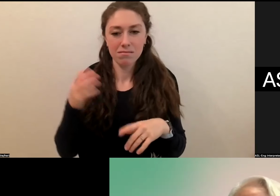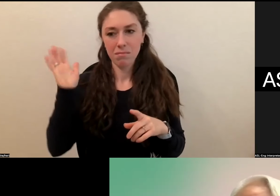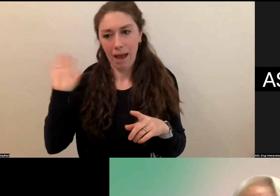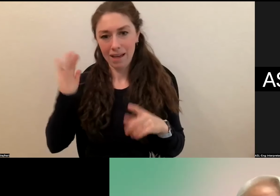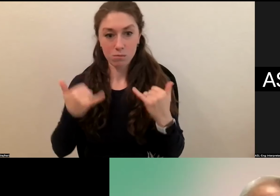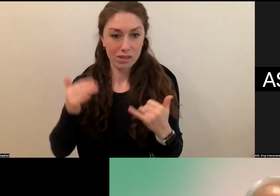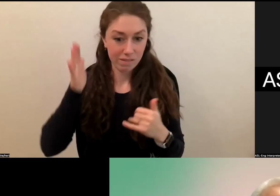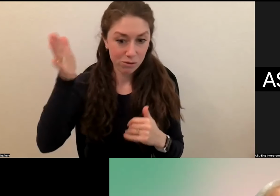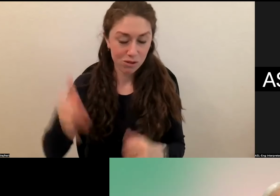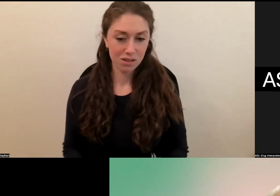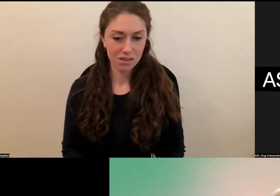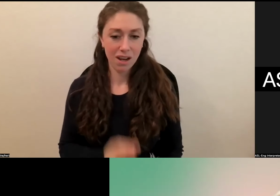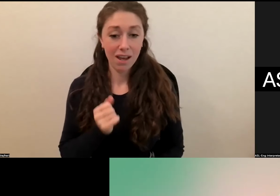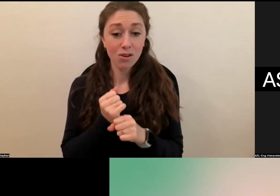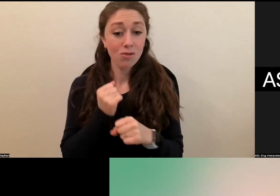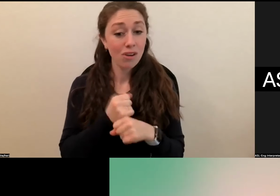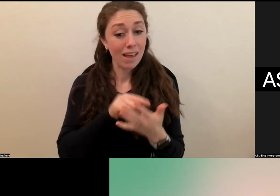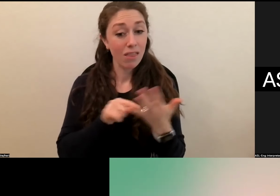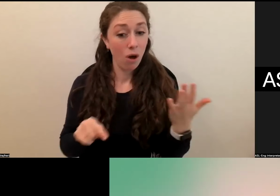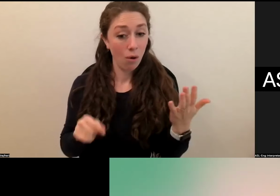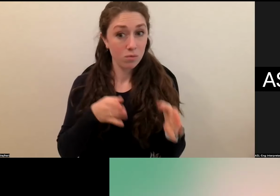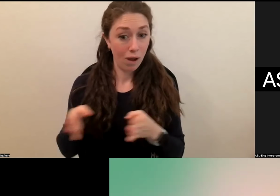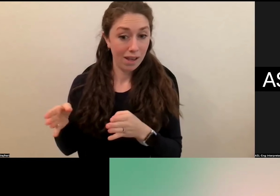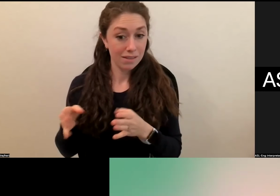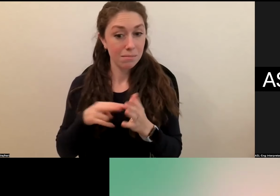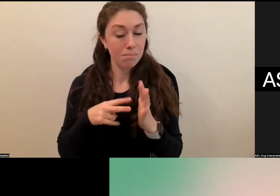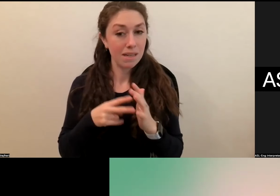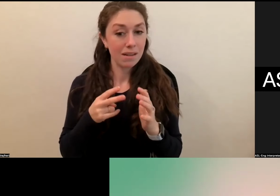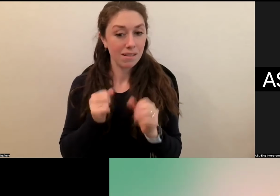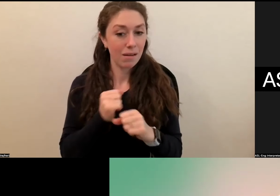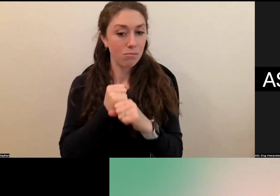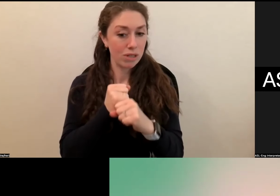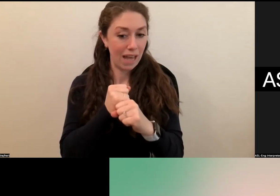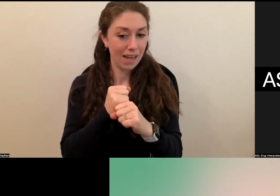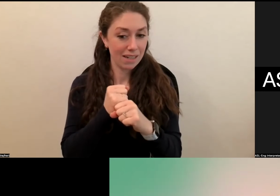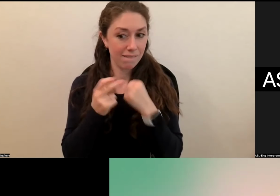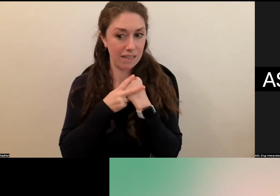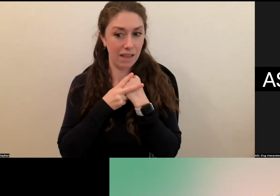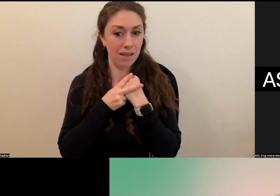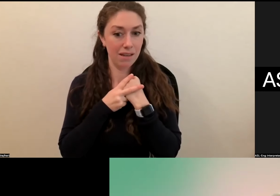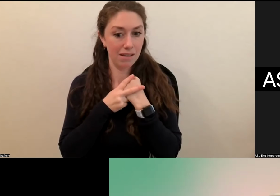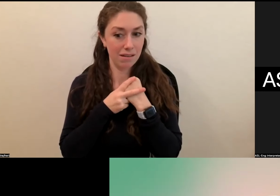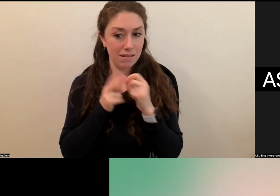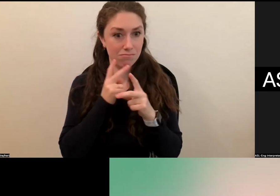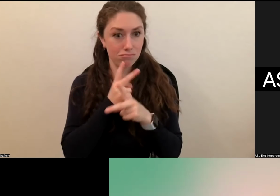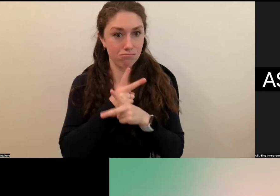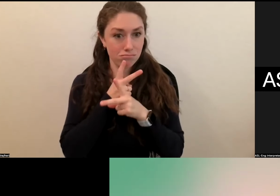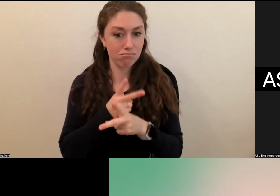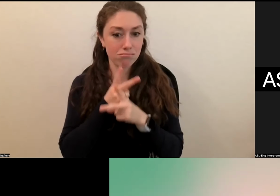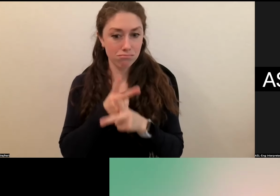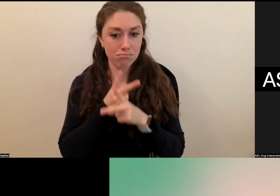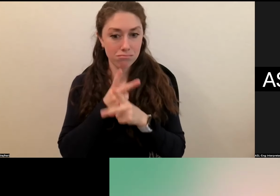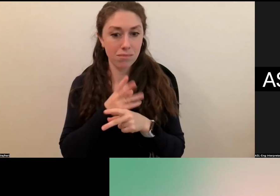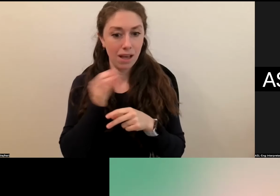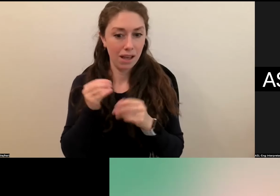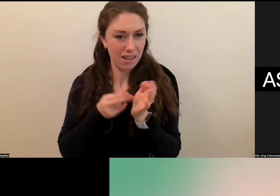know that protecting and creating these ways to ensure the fidelity, which is a lot of around what we're talking about, as well as the